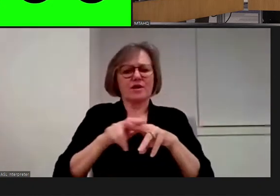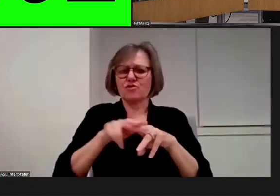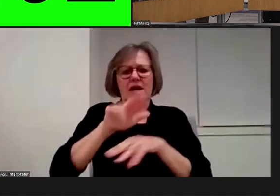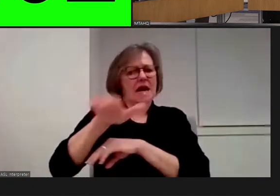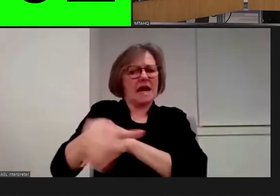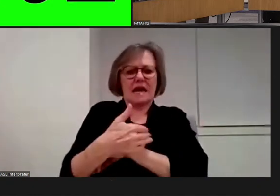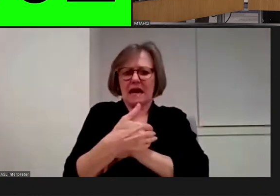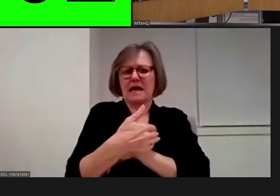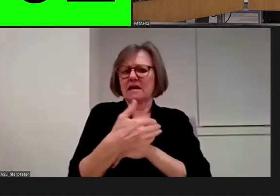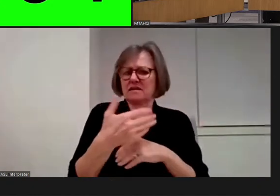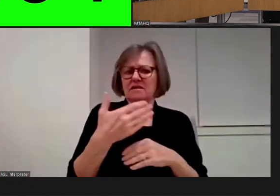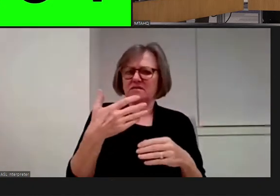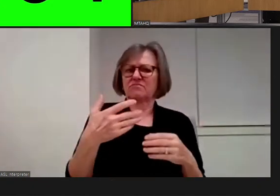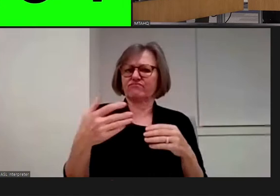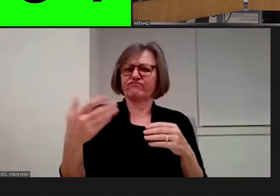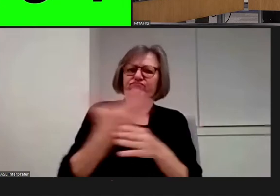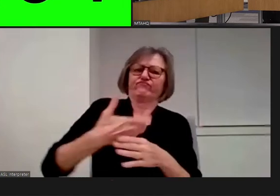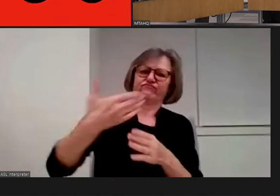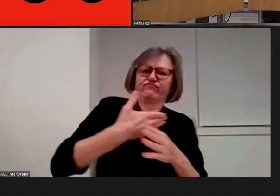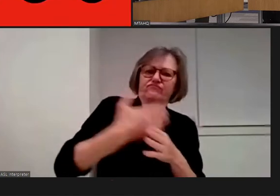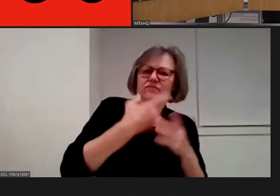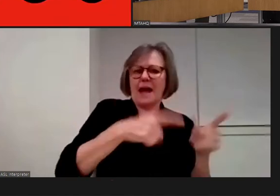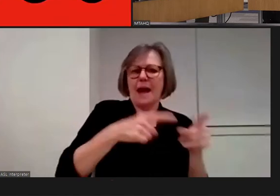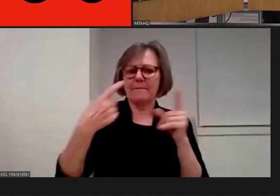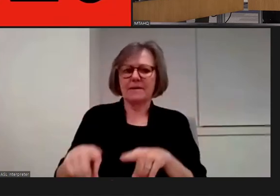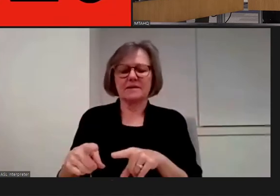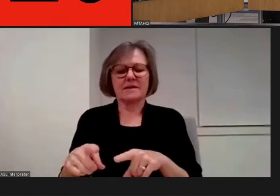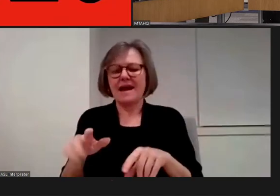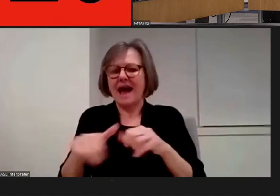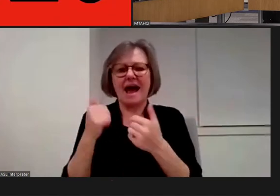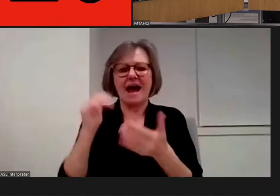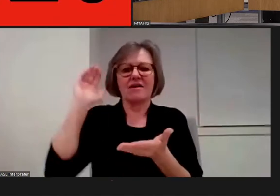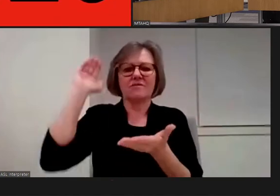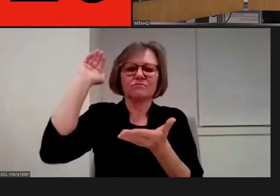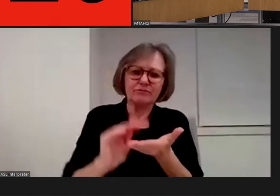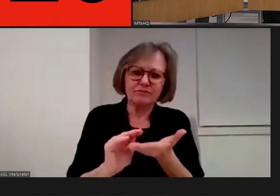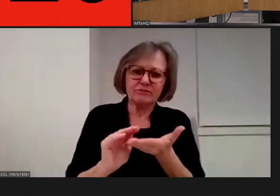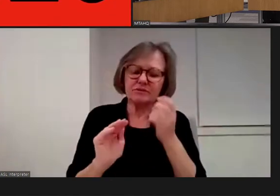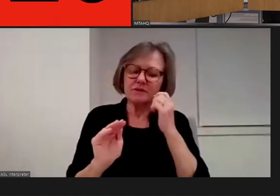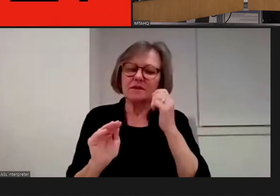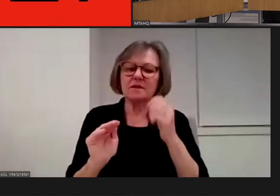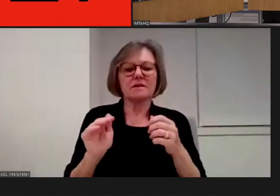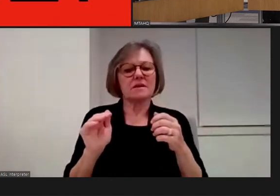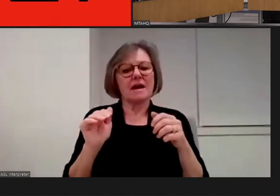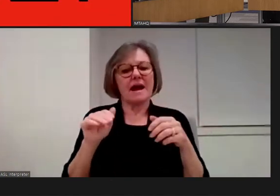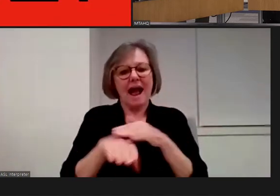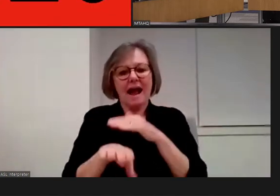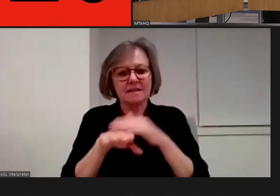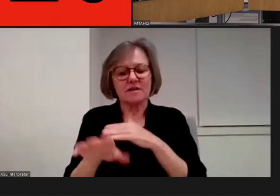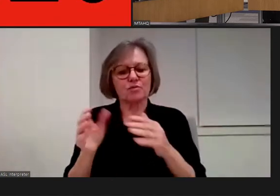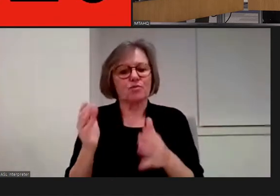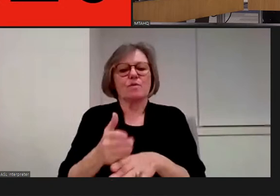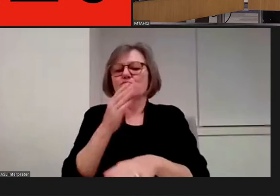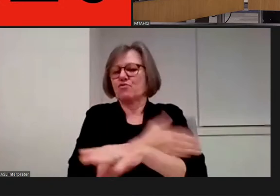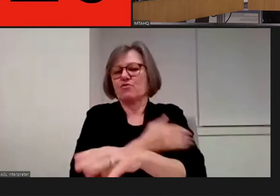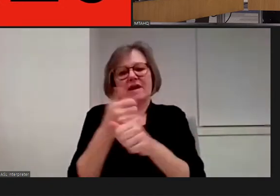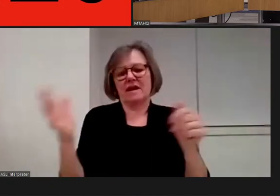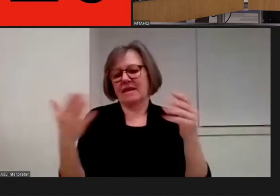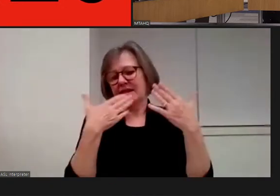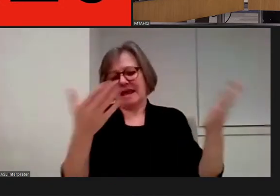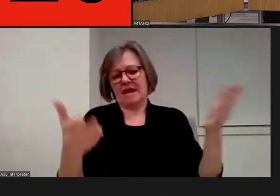happens. And I don't see how cutting our access to help will improve any of this. Thank